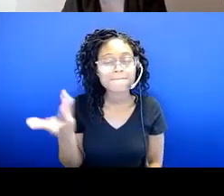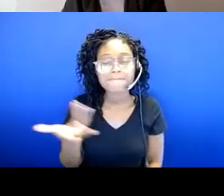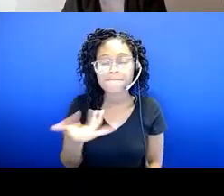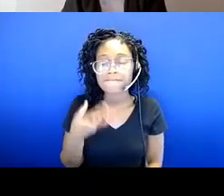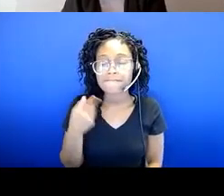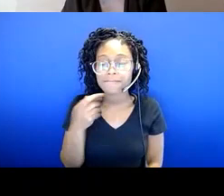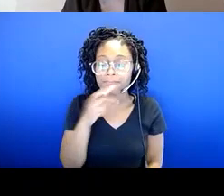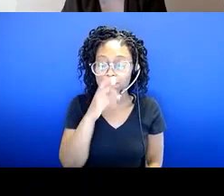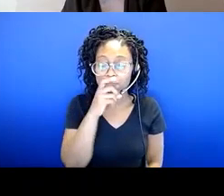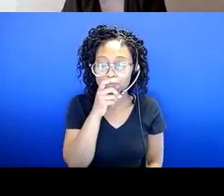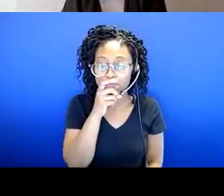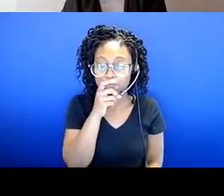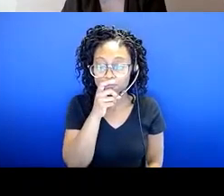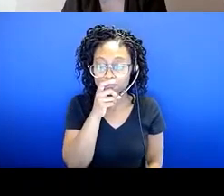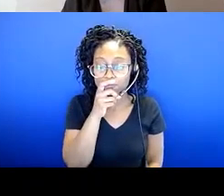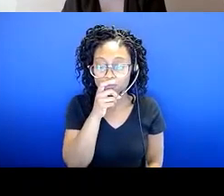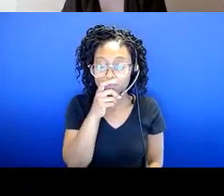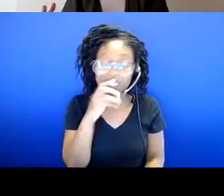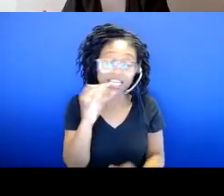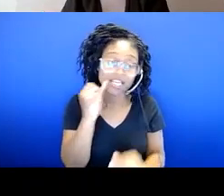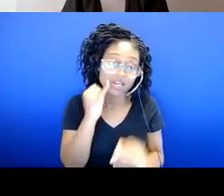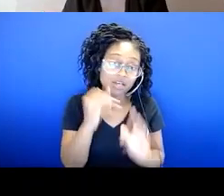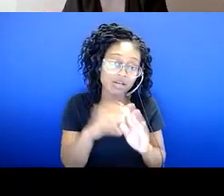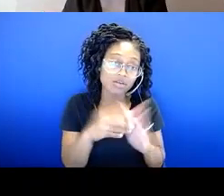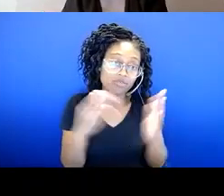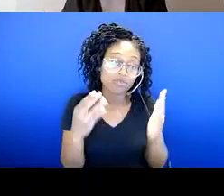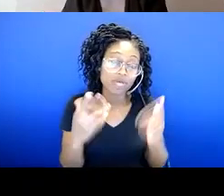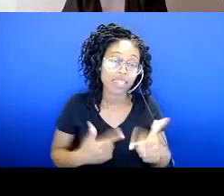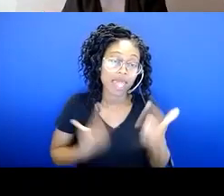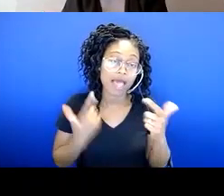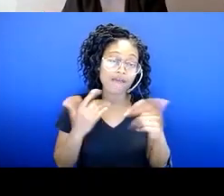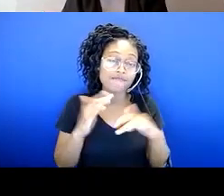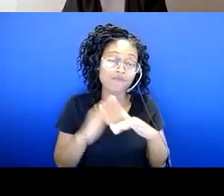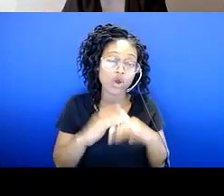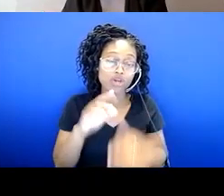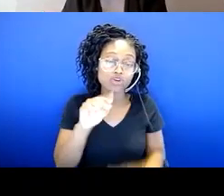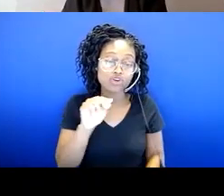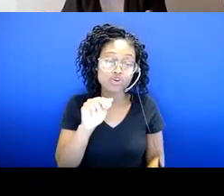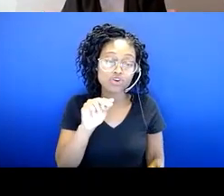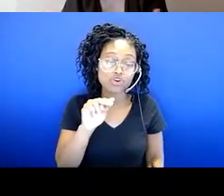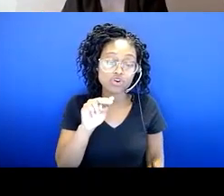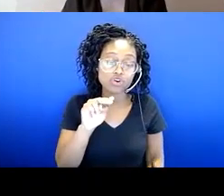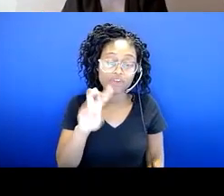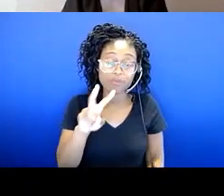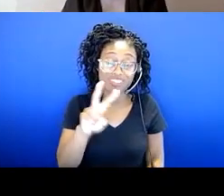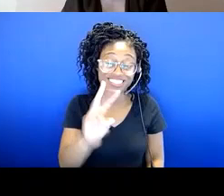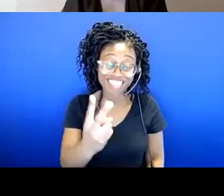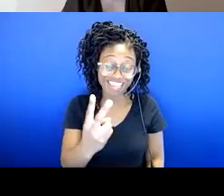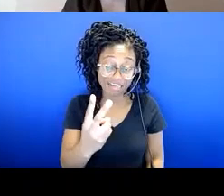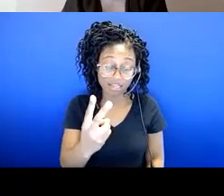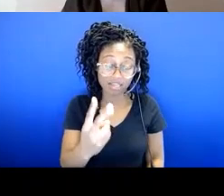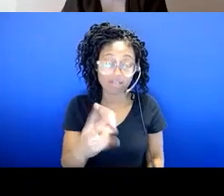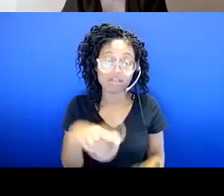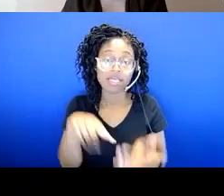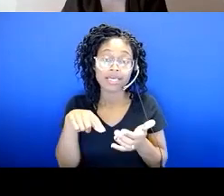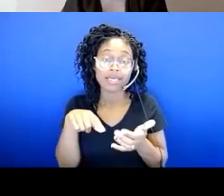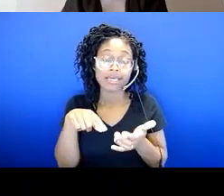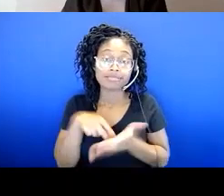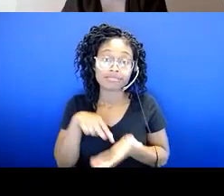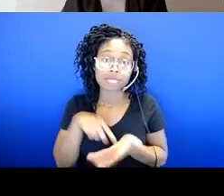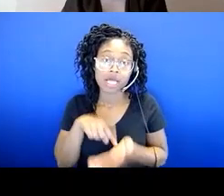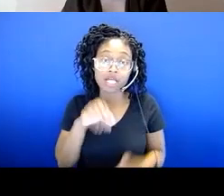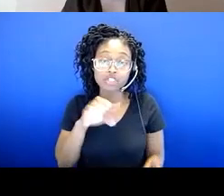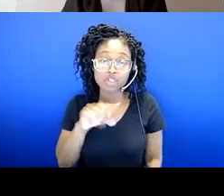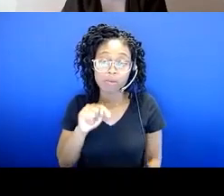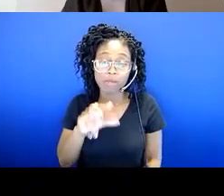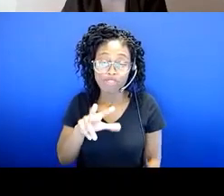we're opening, we'll go live on November 2nd. The deadline is October 30th, and